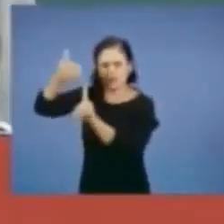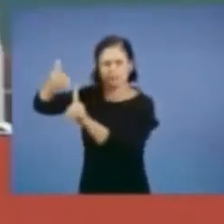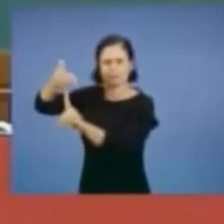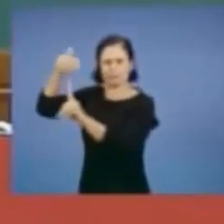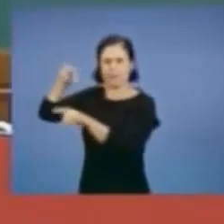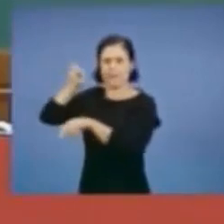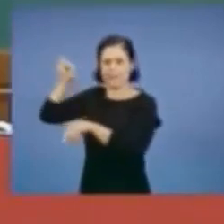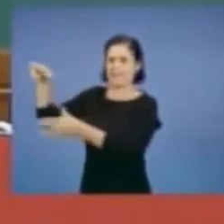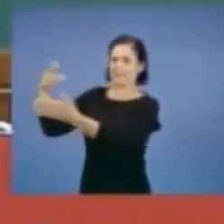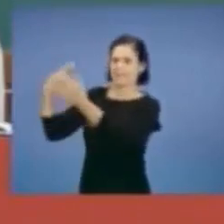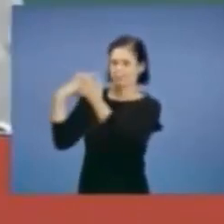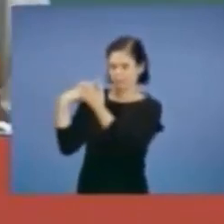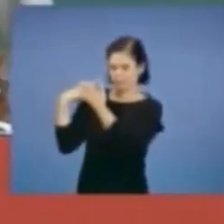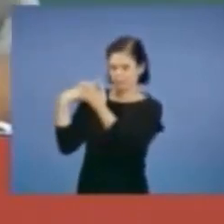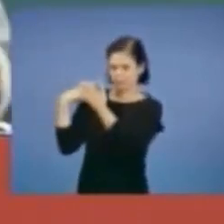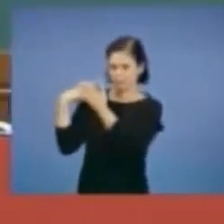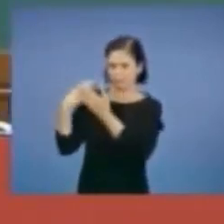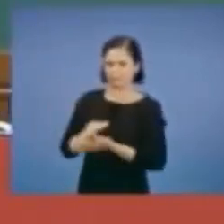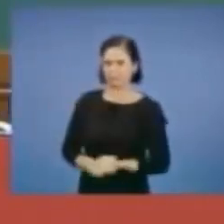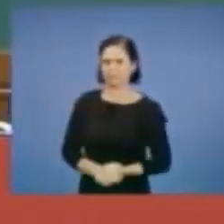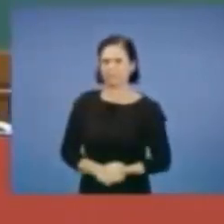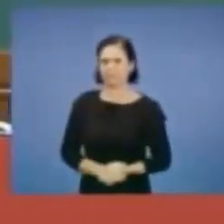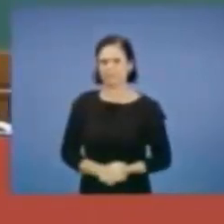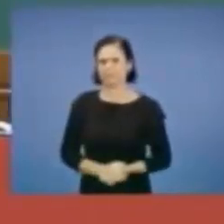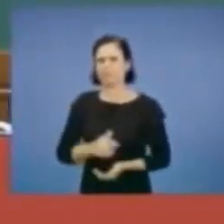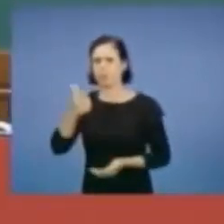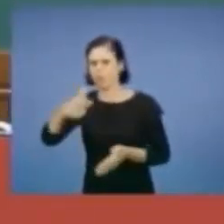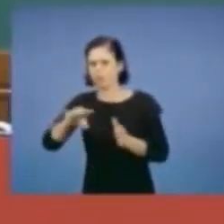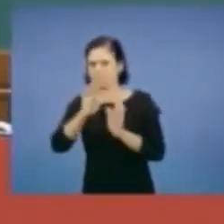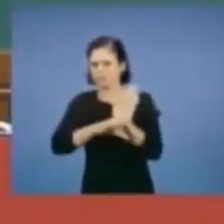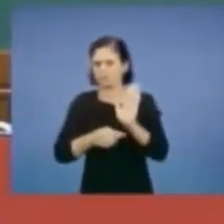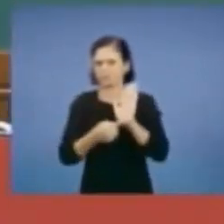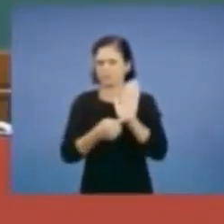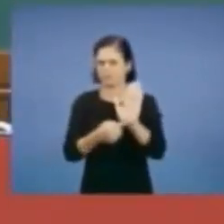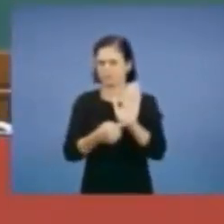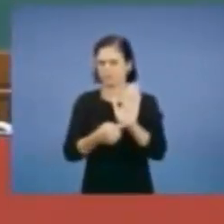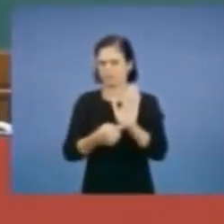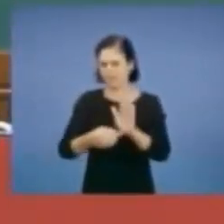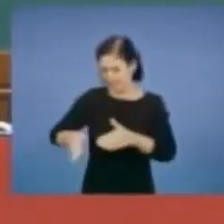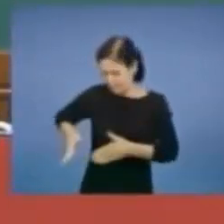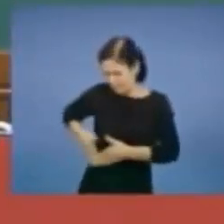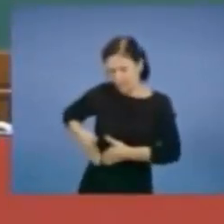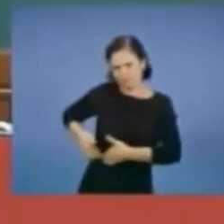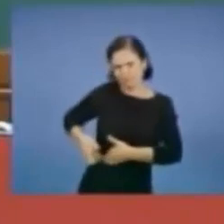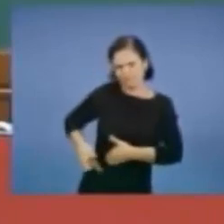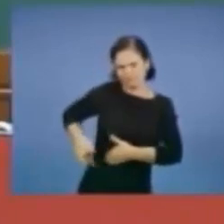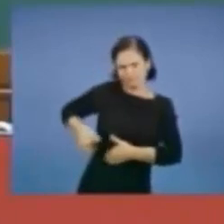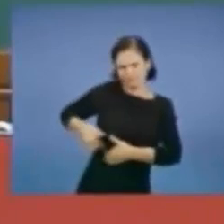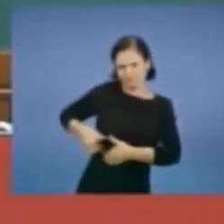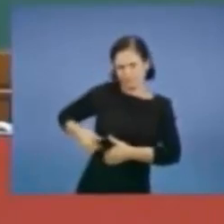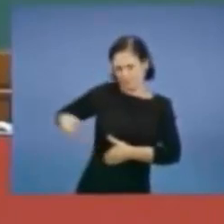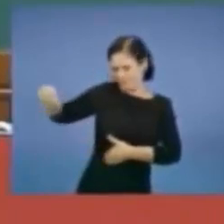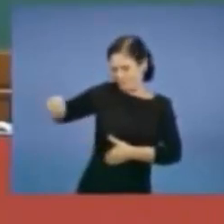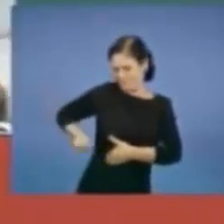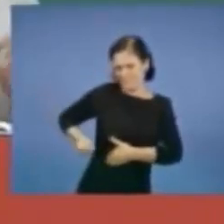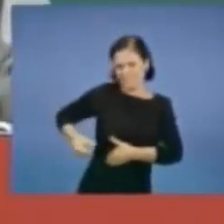be raising and gave power to. So in the other text he says, on my